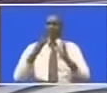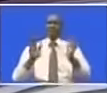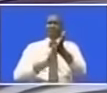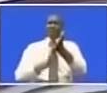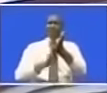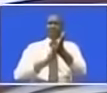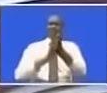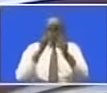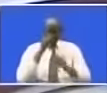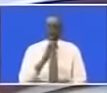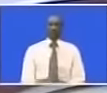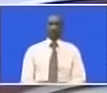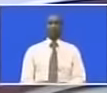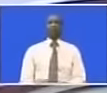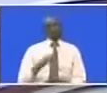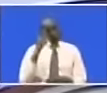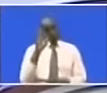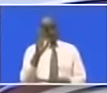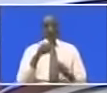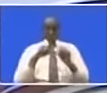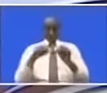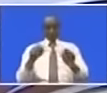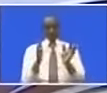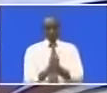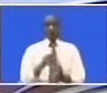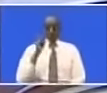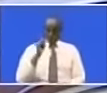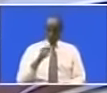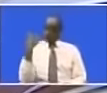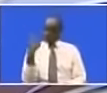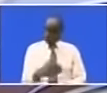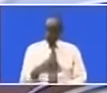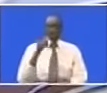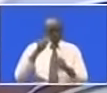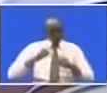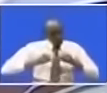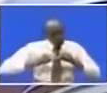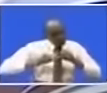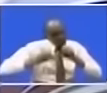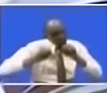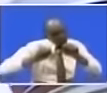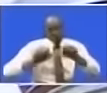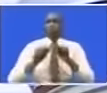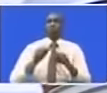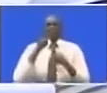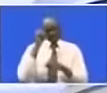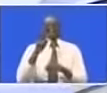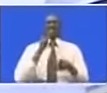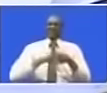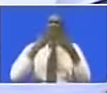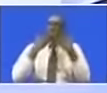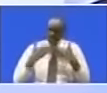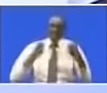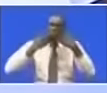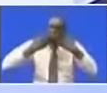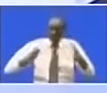Tanzania. Keep your views coming in. We will not stop our coverage until all the results are